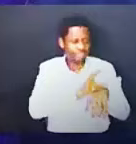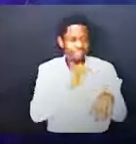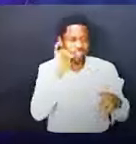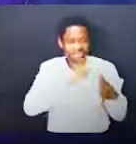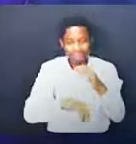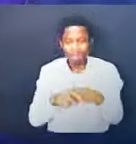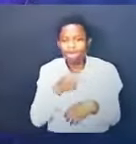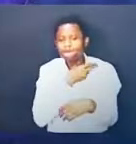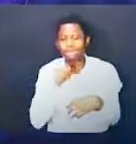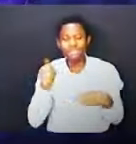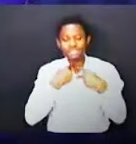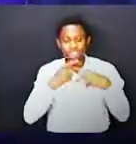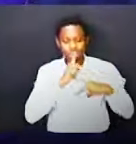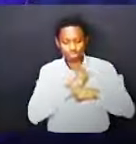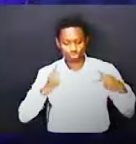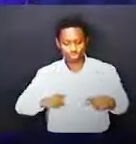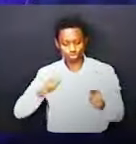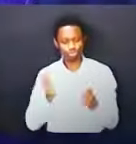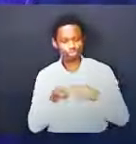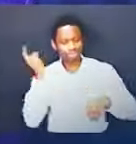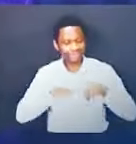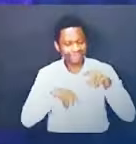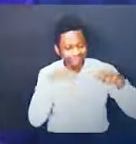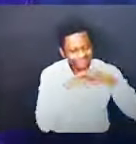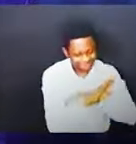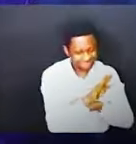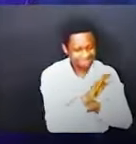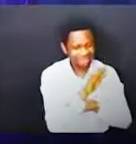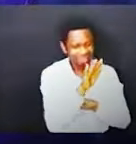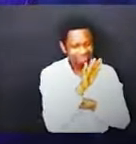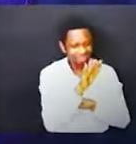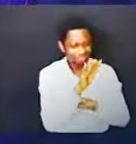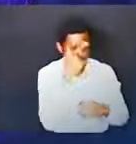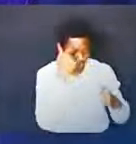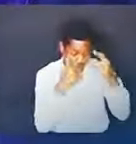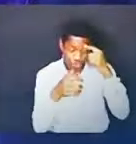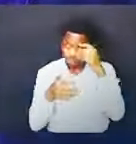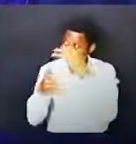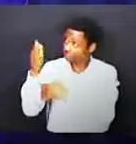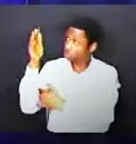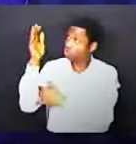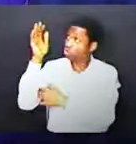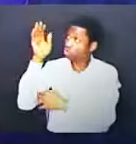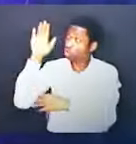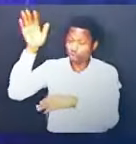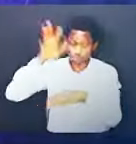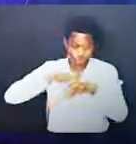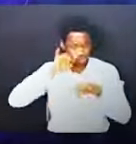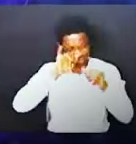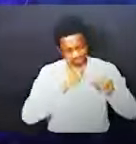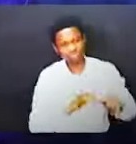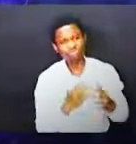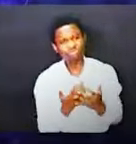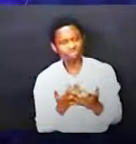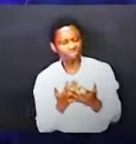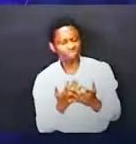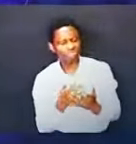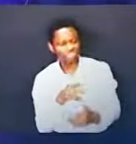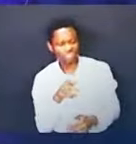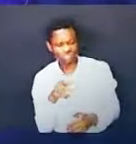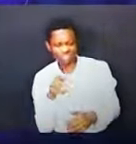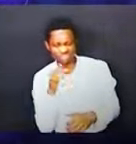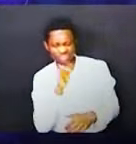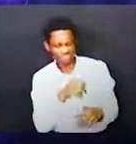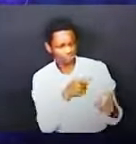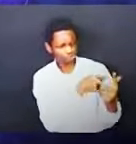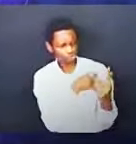si anemu no chero sem se honso onyame ni onyam se asori dan ni ma asofo point to me ansem. What is it teaching us? E di na e